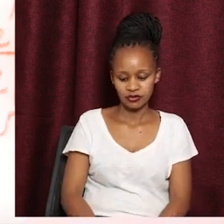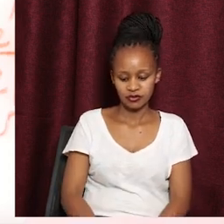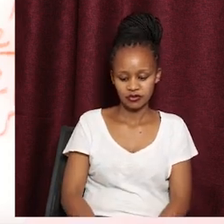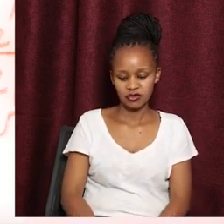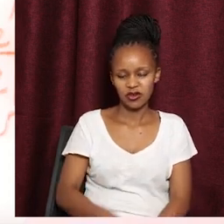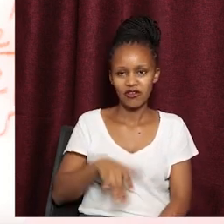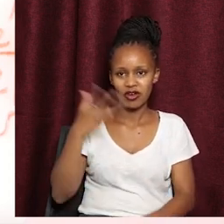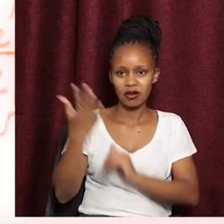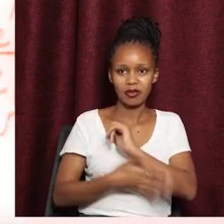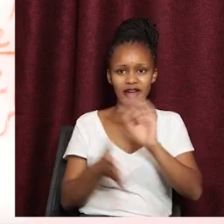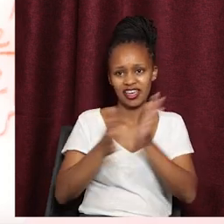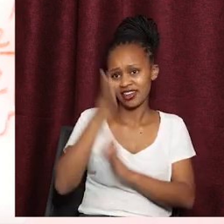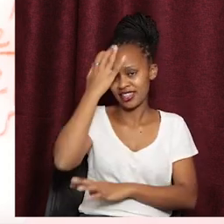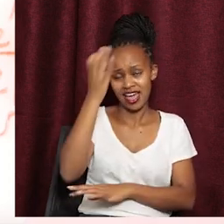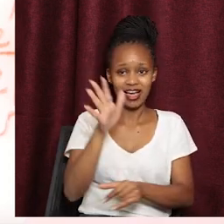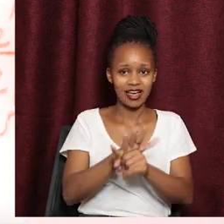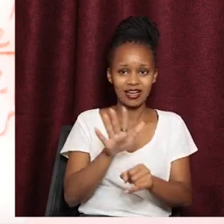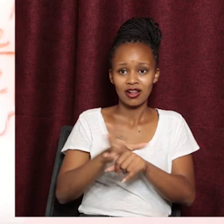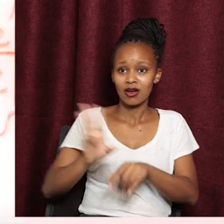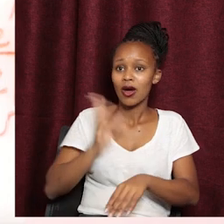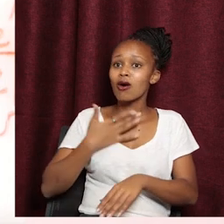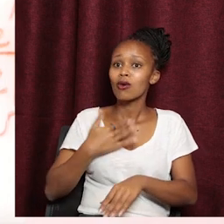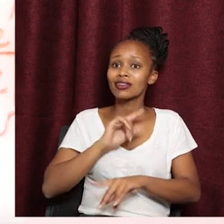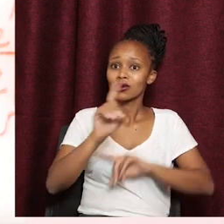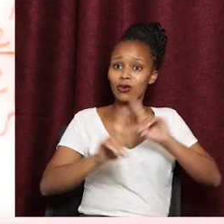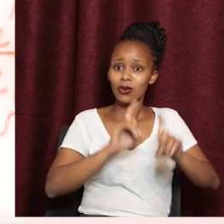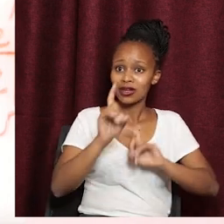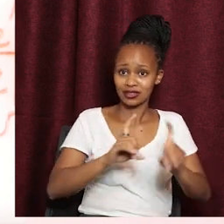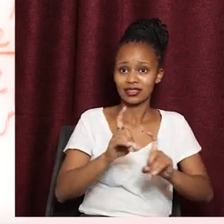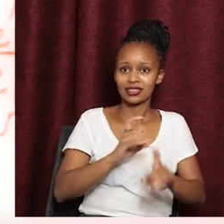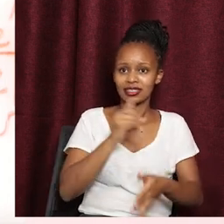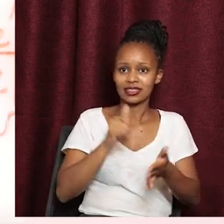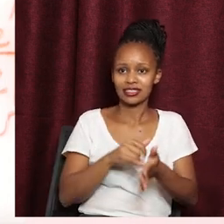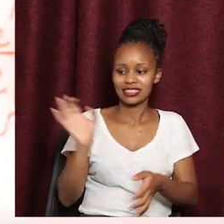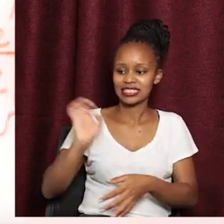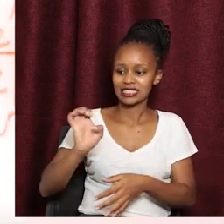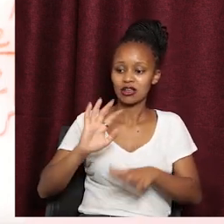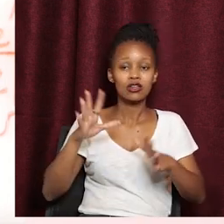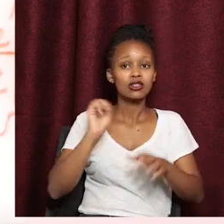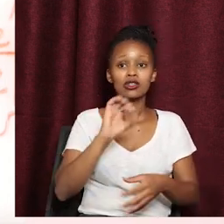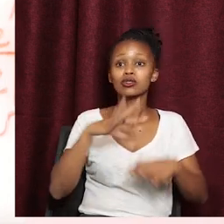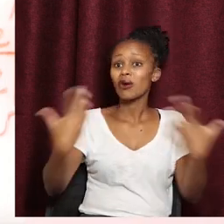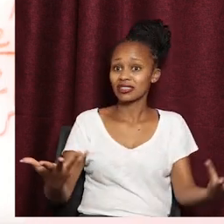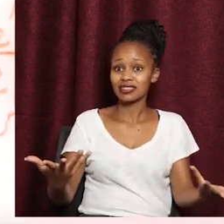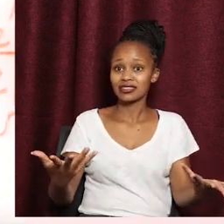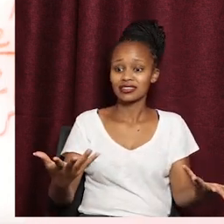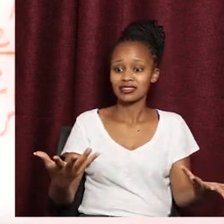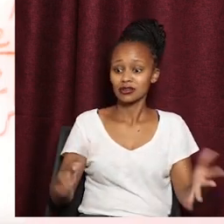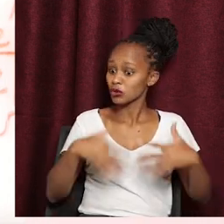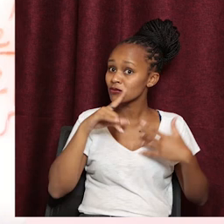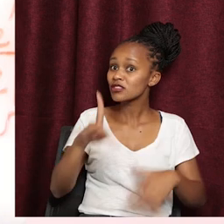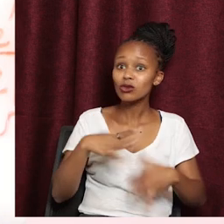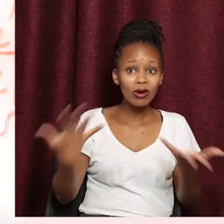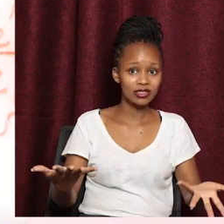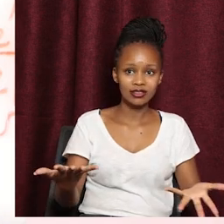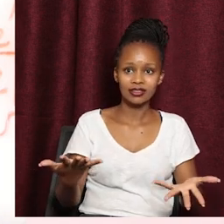anger, so we may want to ask, it is Easter, so what? After all, remember,